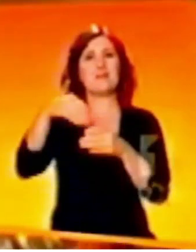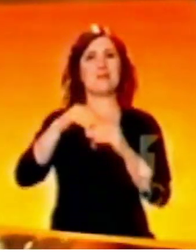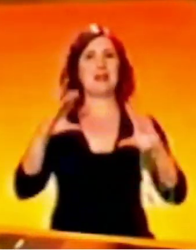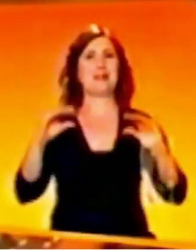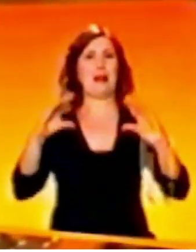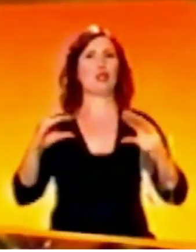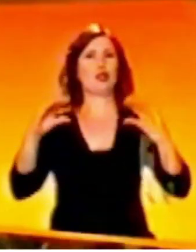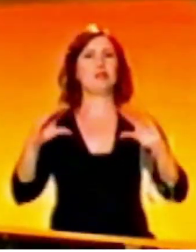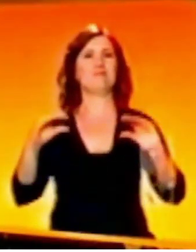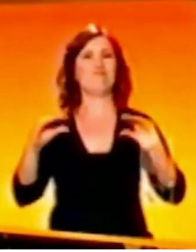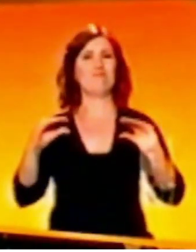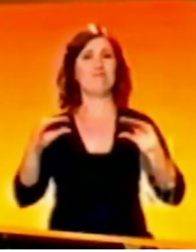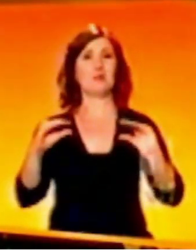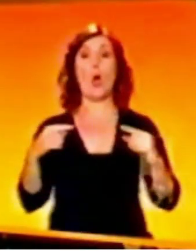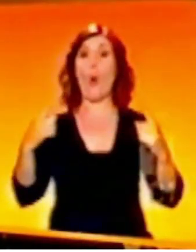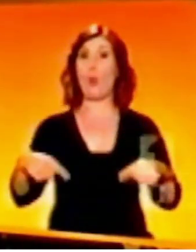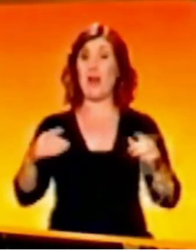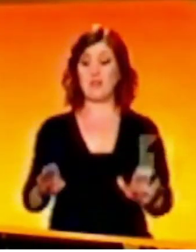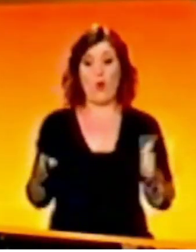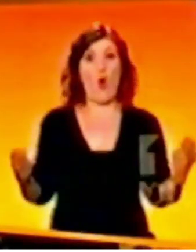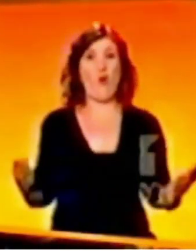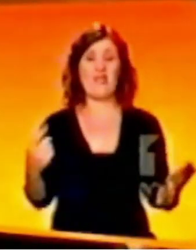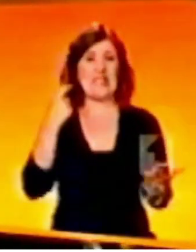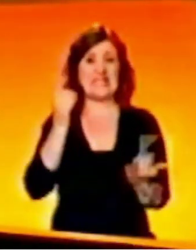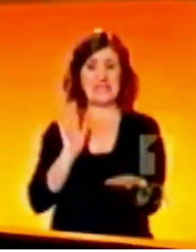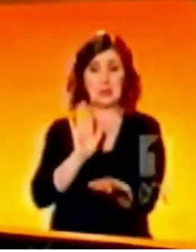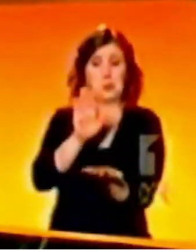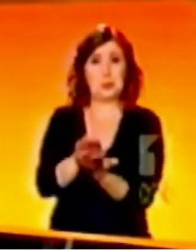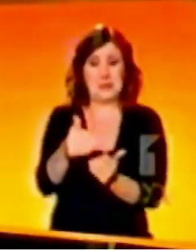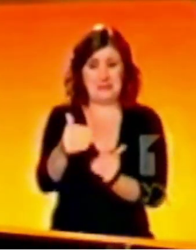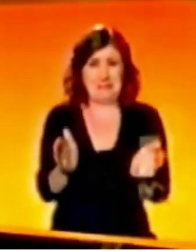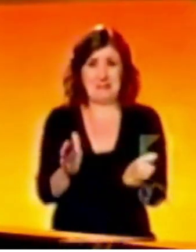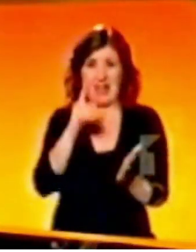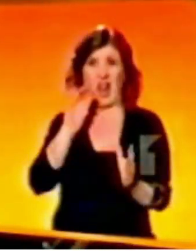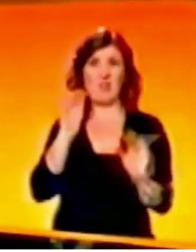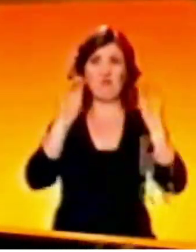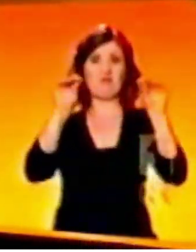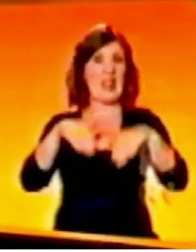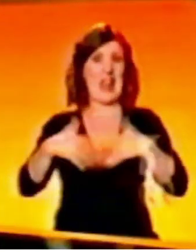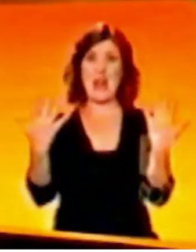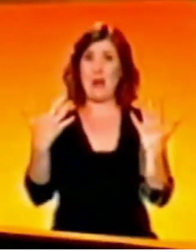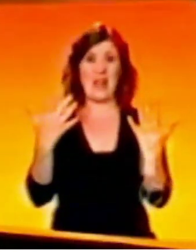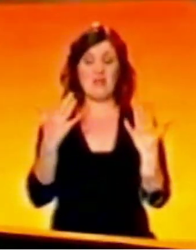system. With the wheels off, the chair falls so small that it can almost fit anywhere,